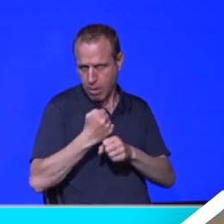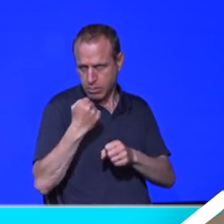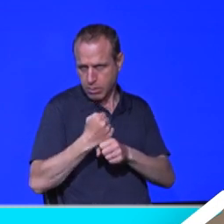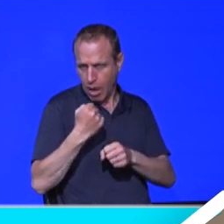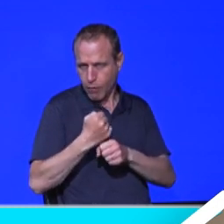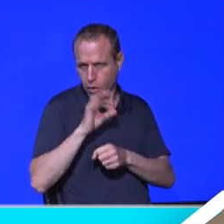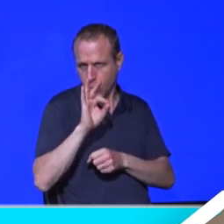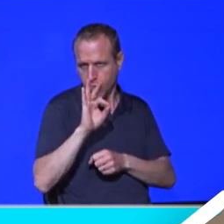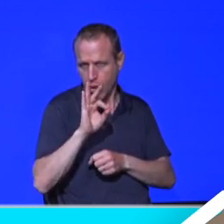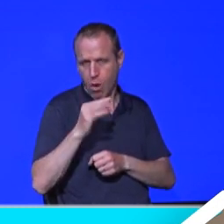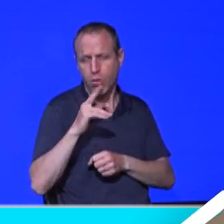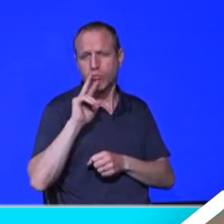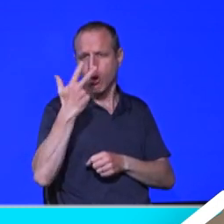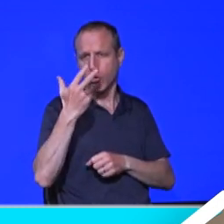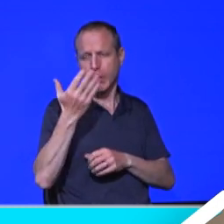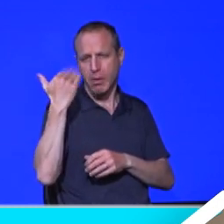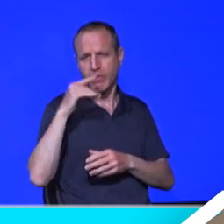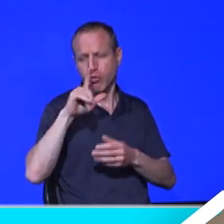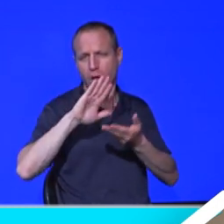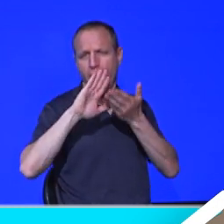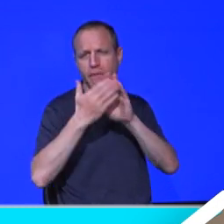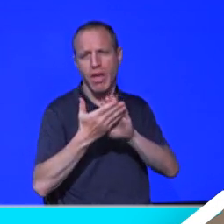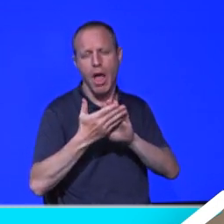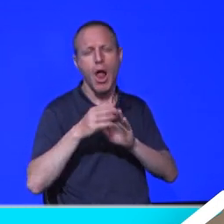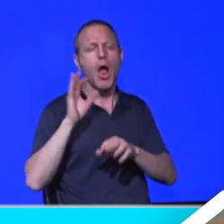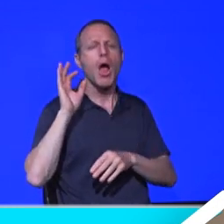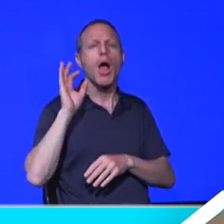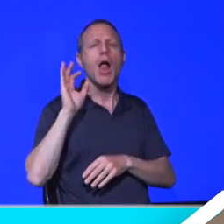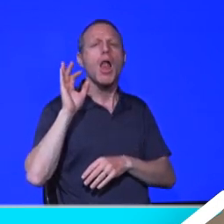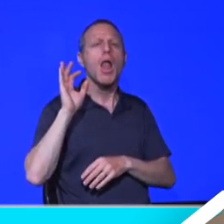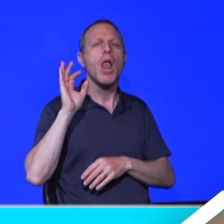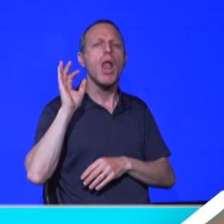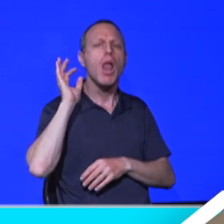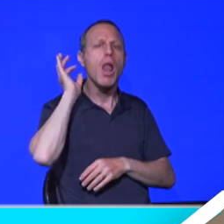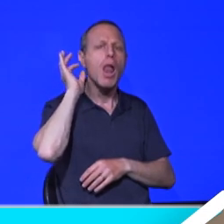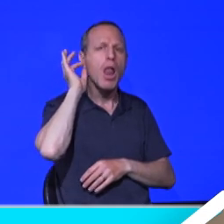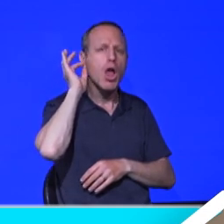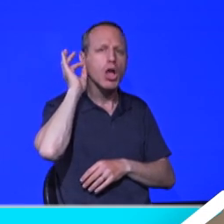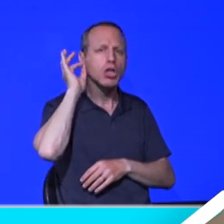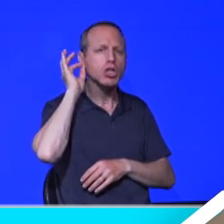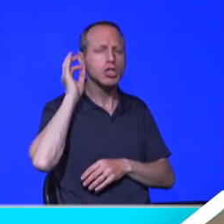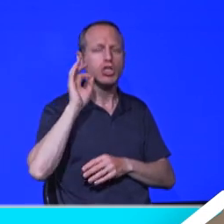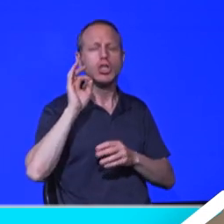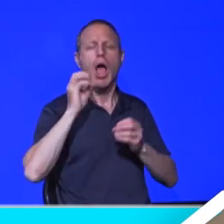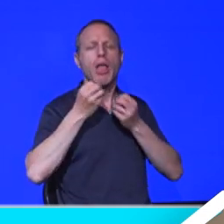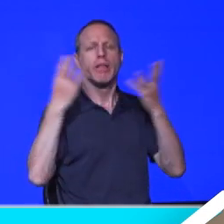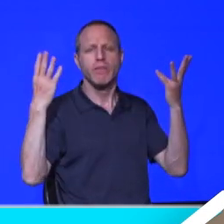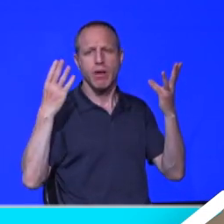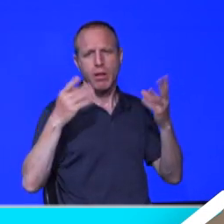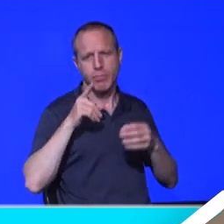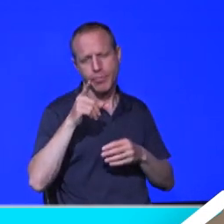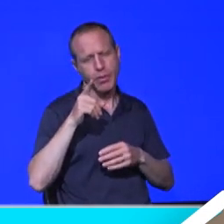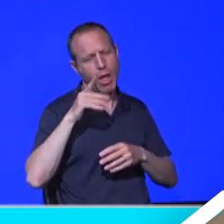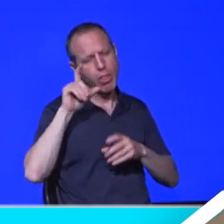3 years ago or 2 years ago before she became Wonder Woman. Right. And it's so stupid, because people mixed art and